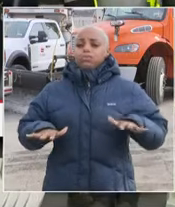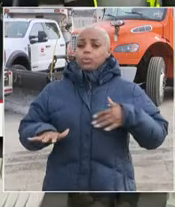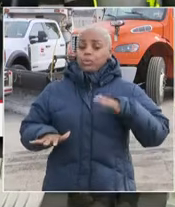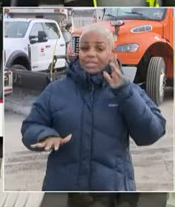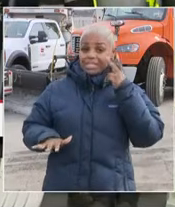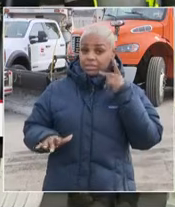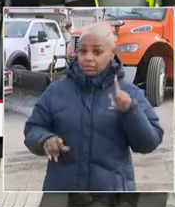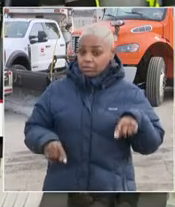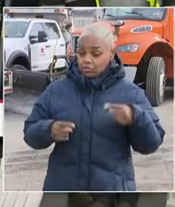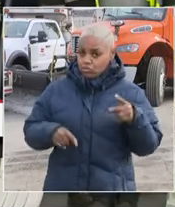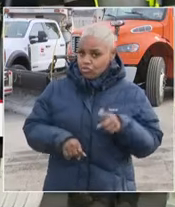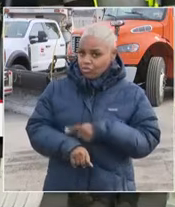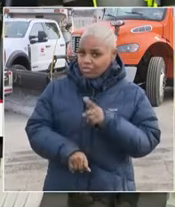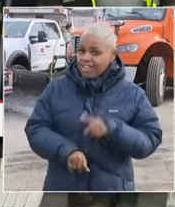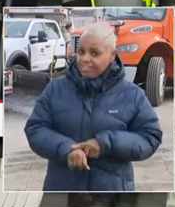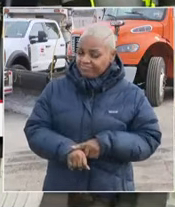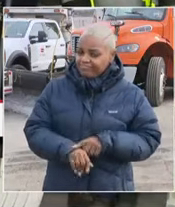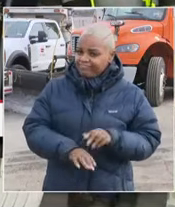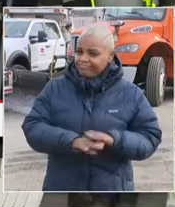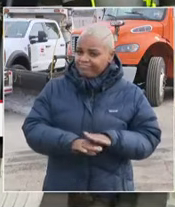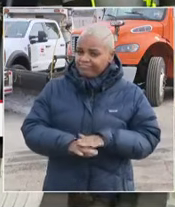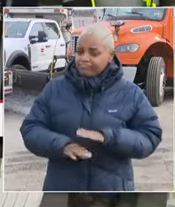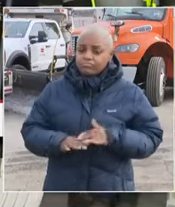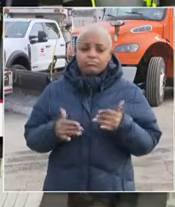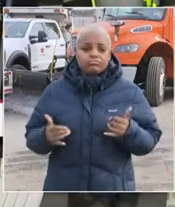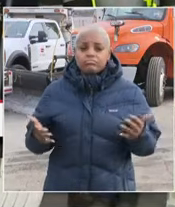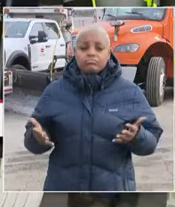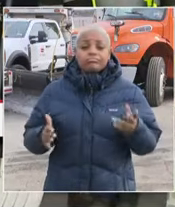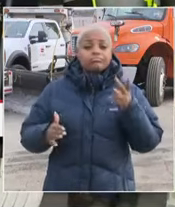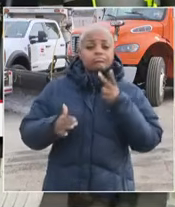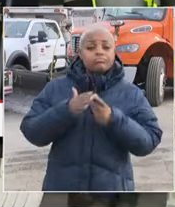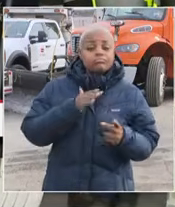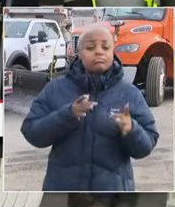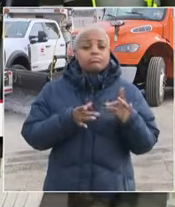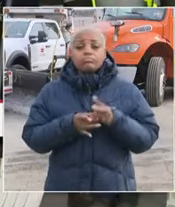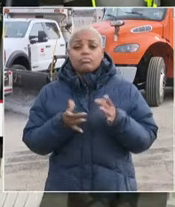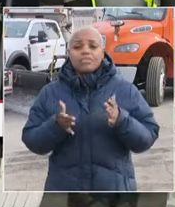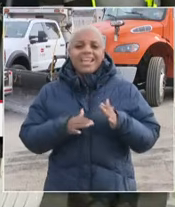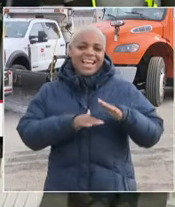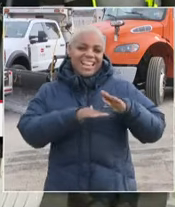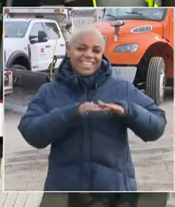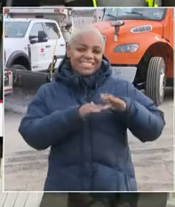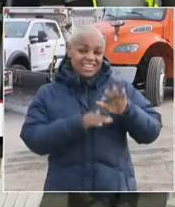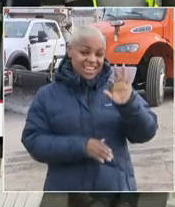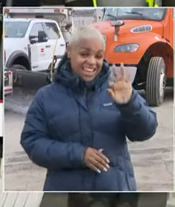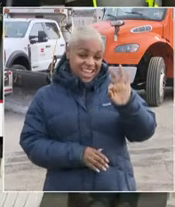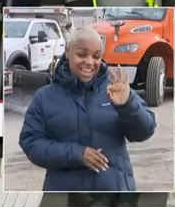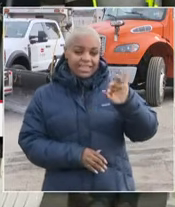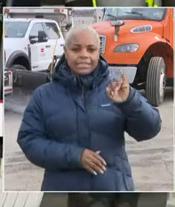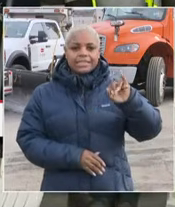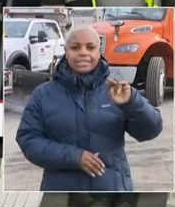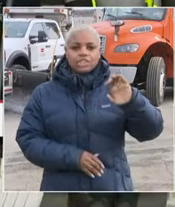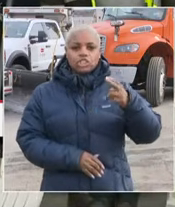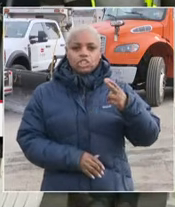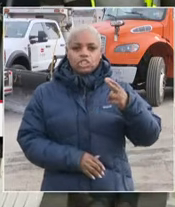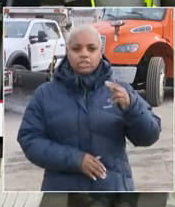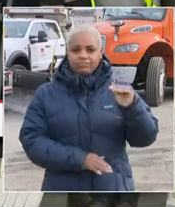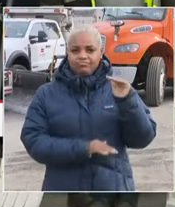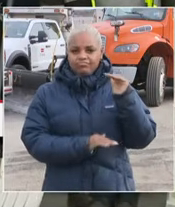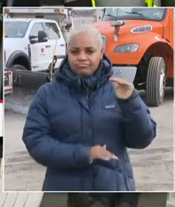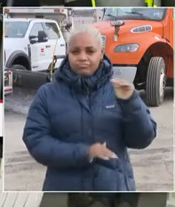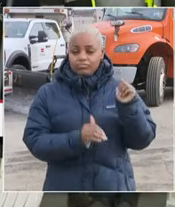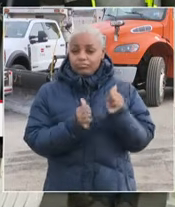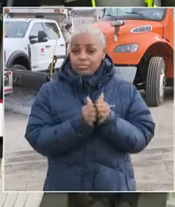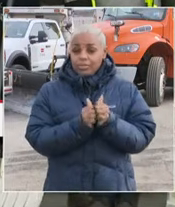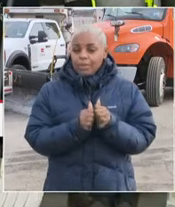Current projections have at least 9 inches of snow falling with the potential for